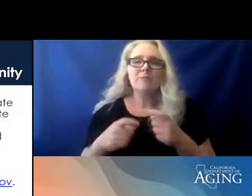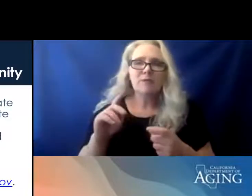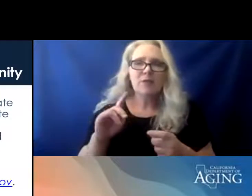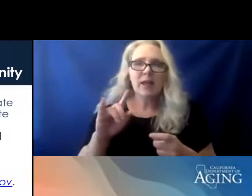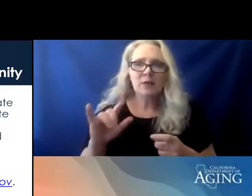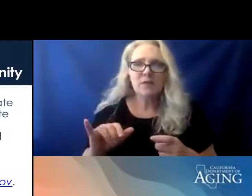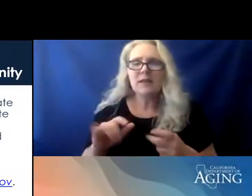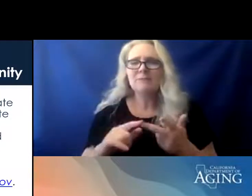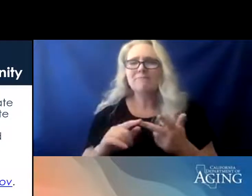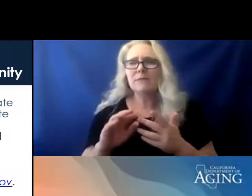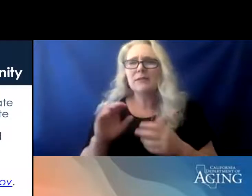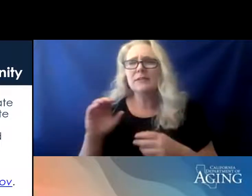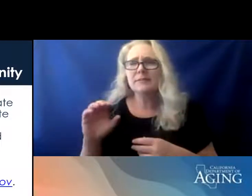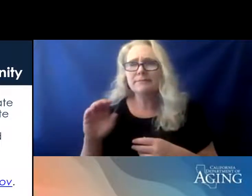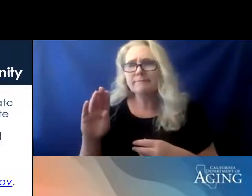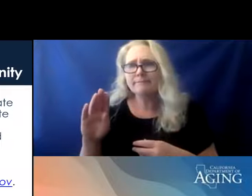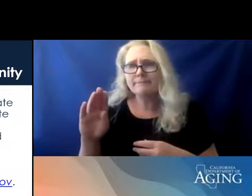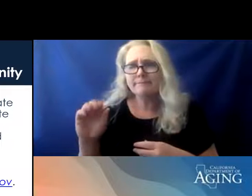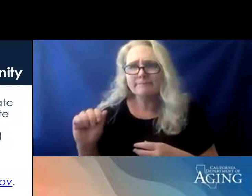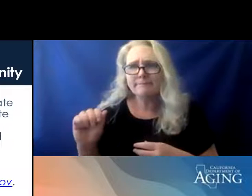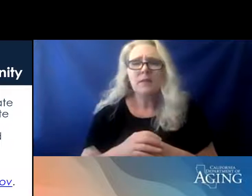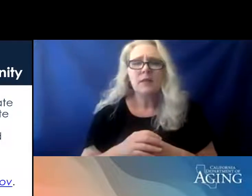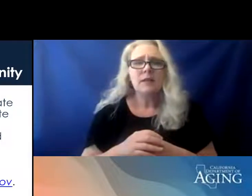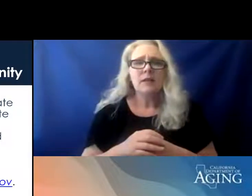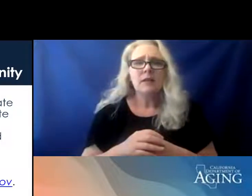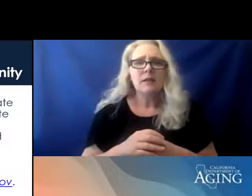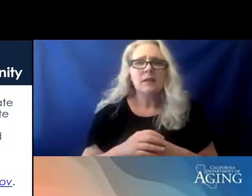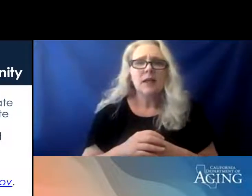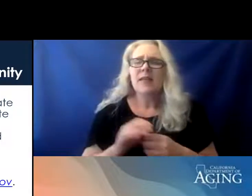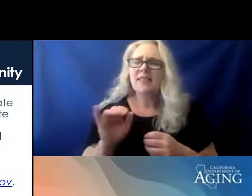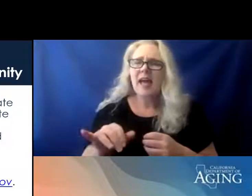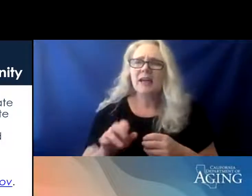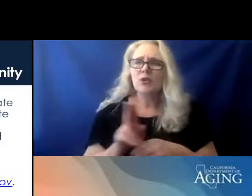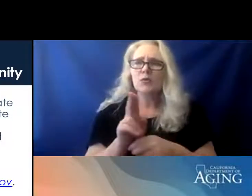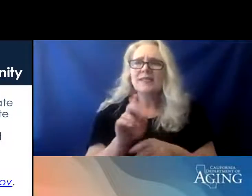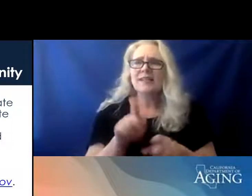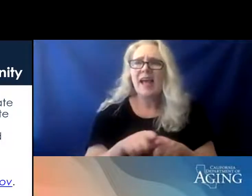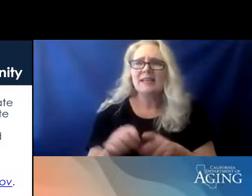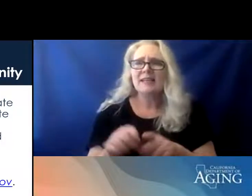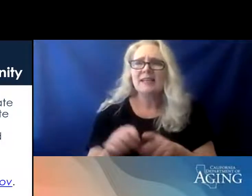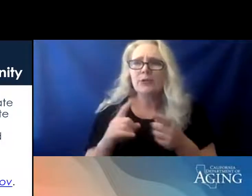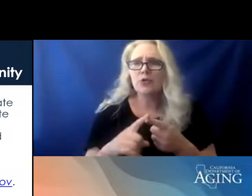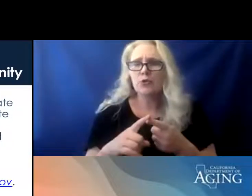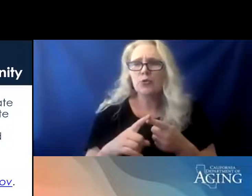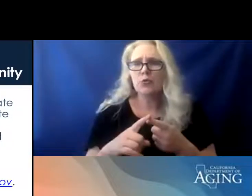organizations as a guide to really inform and organize their own planning.